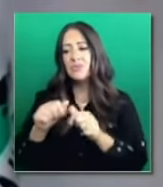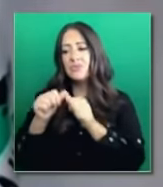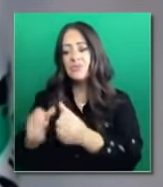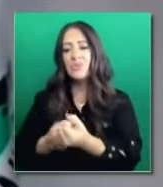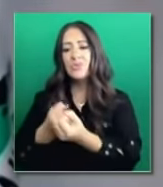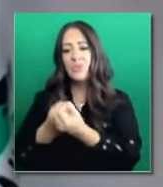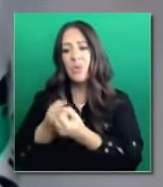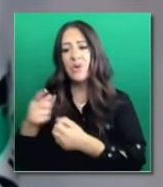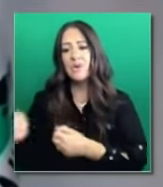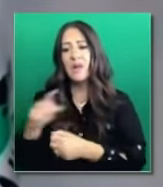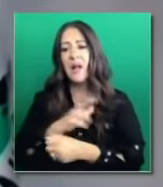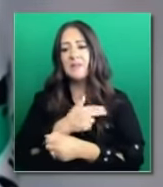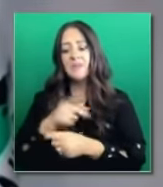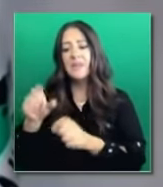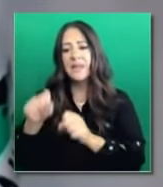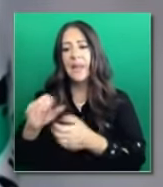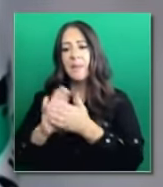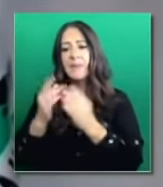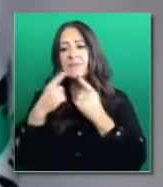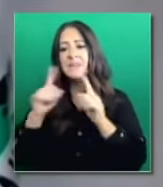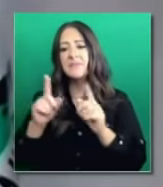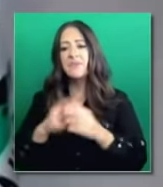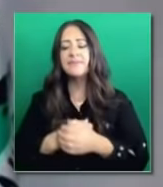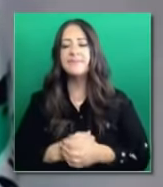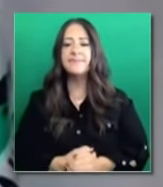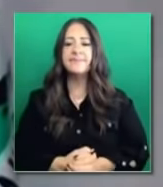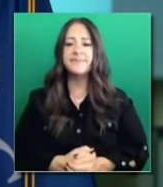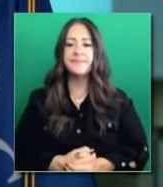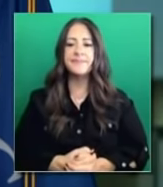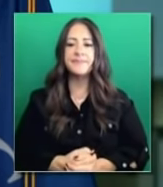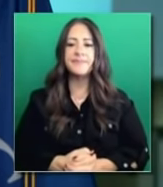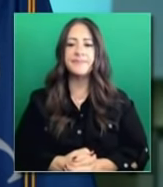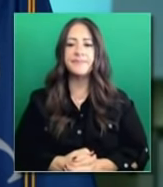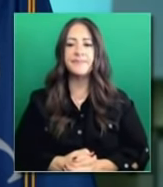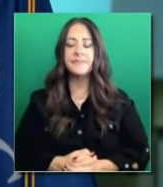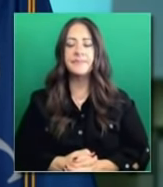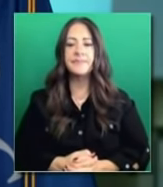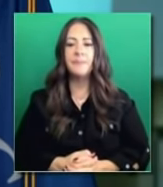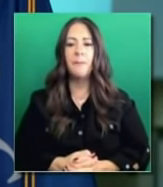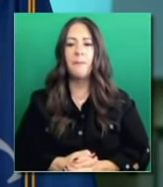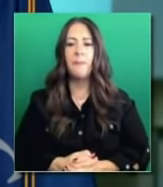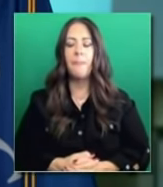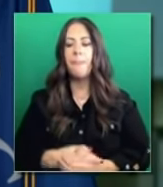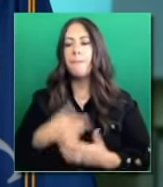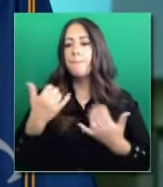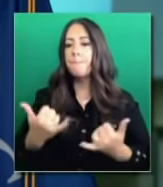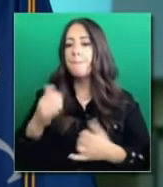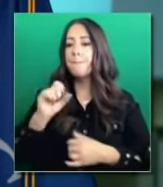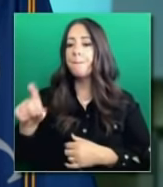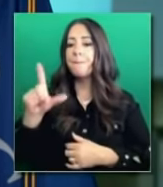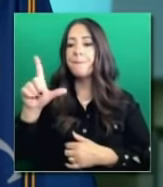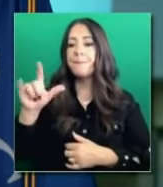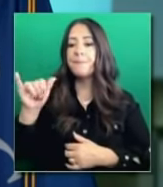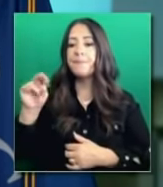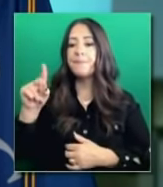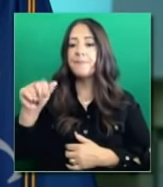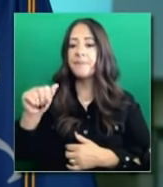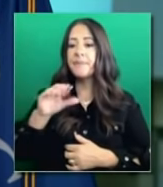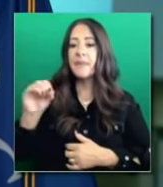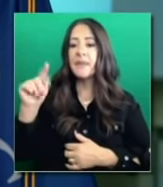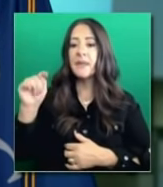that they can. Appreciate it. And Linda and Tony, just anything you want to amplify again, this, and I think it's a